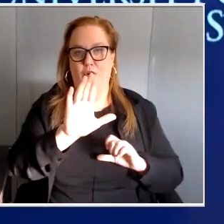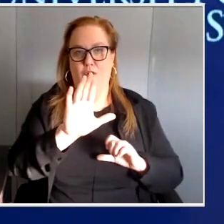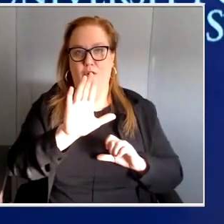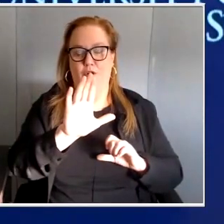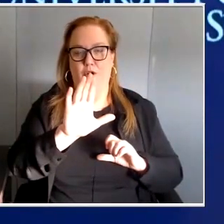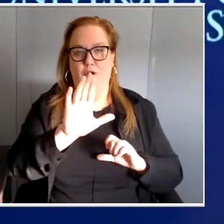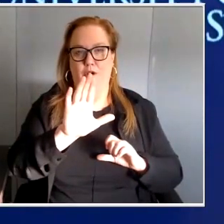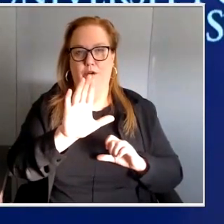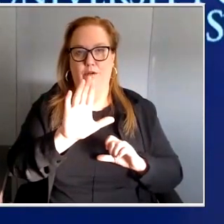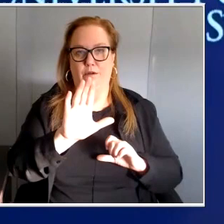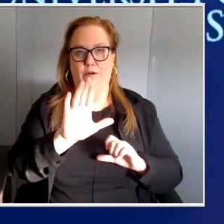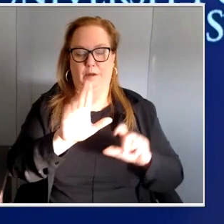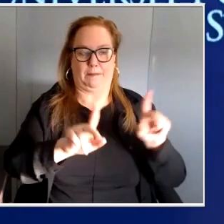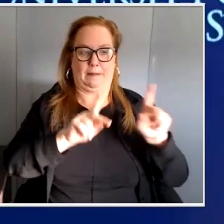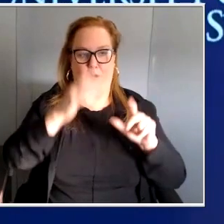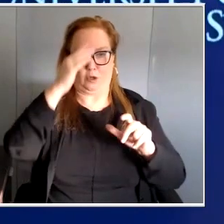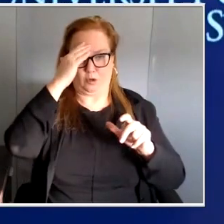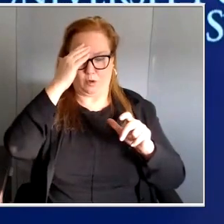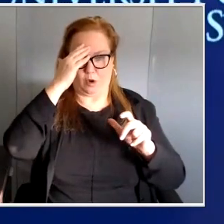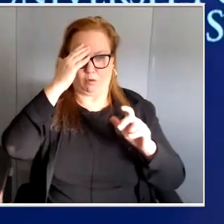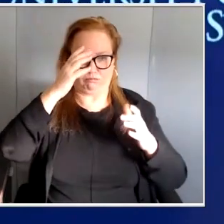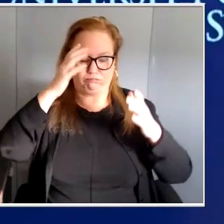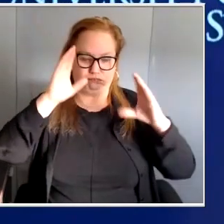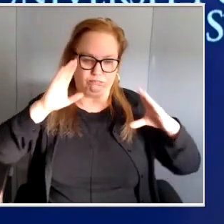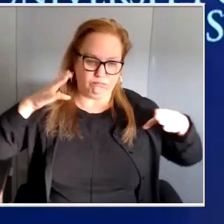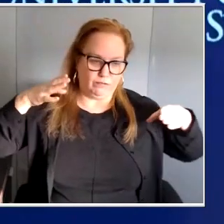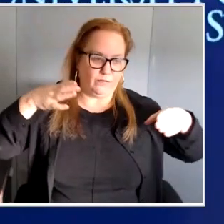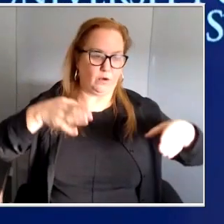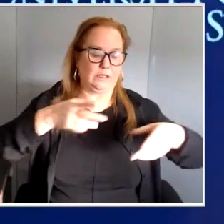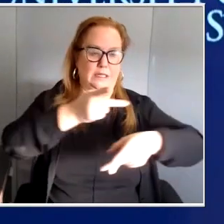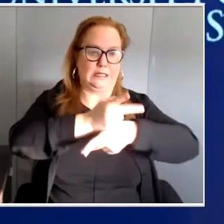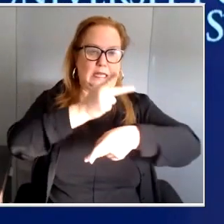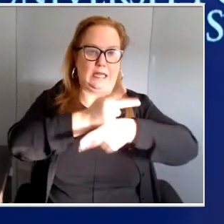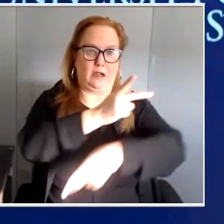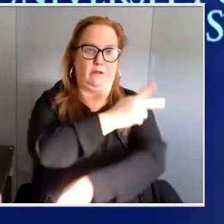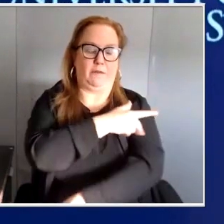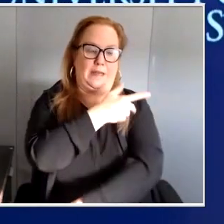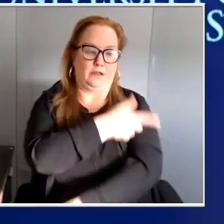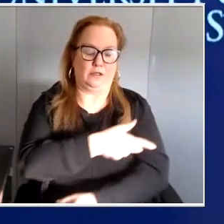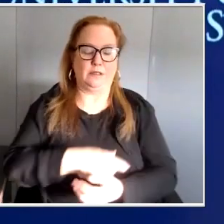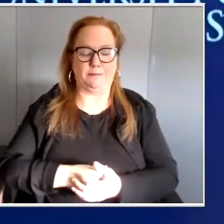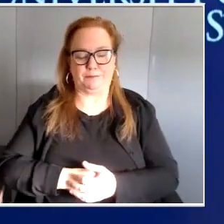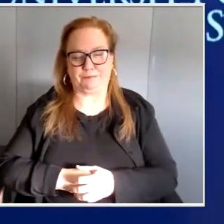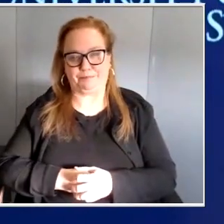folks that you know spend their lives devoted to the care of patients every single moment of every single day.